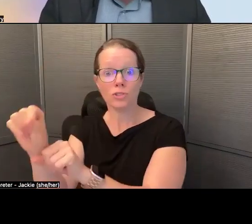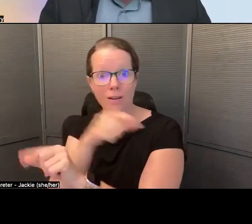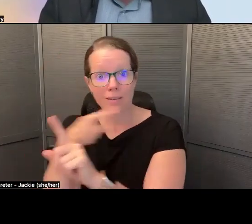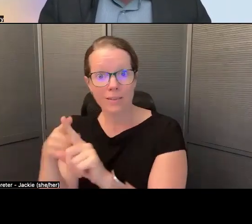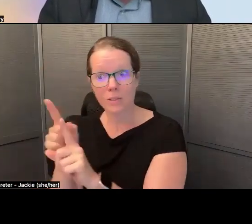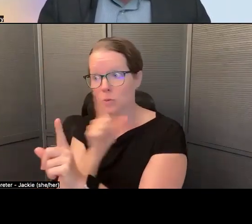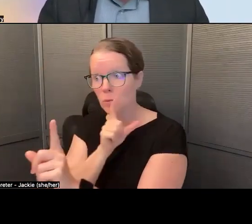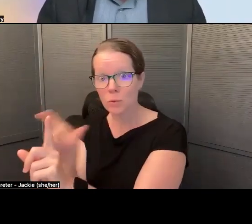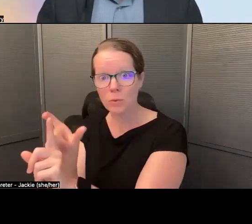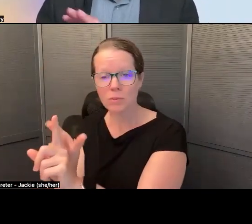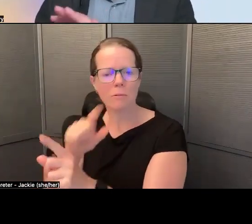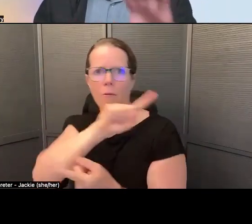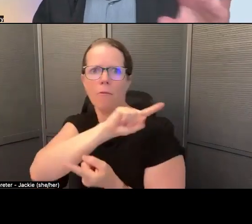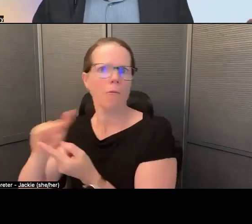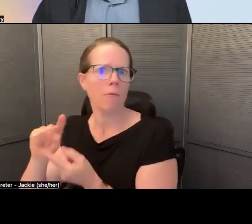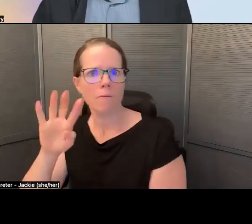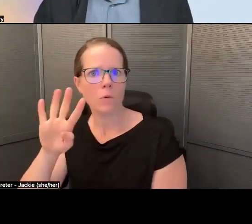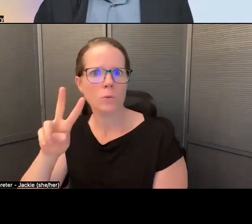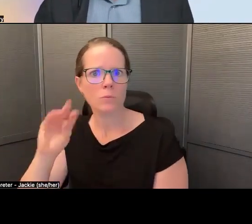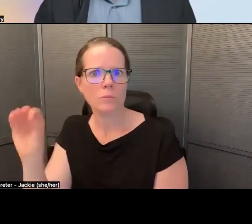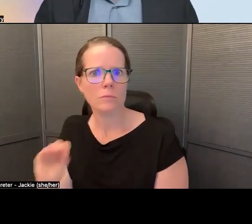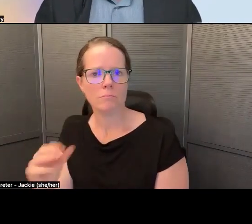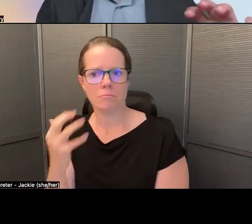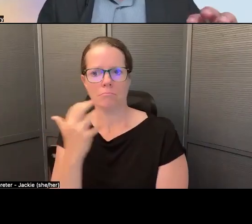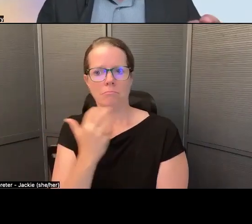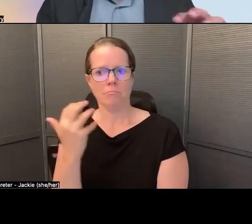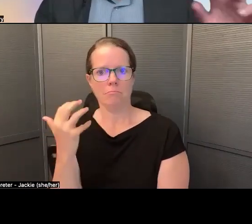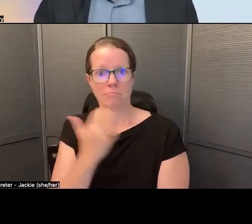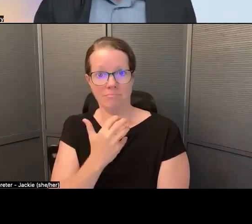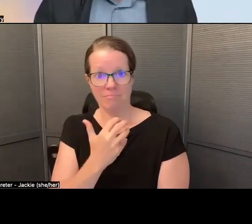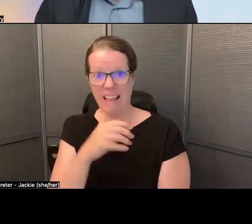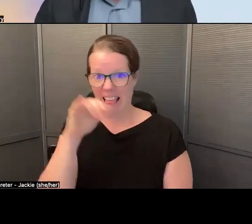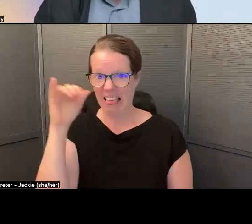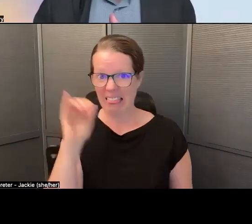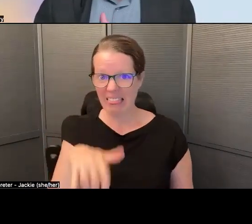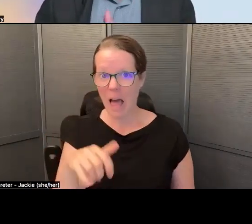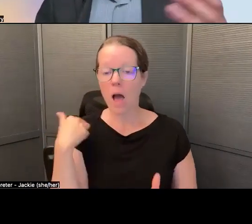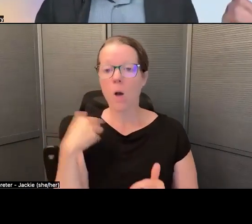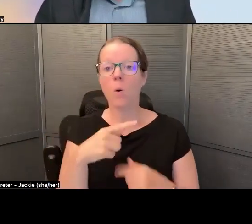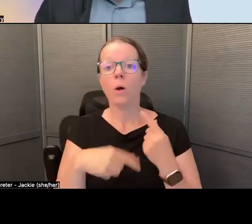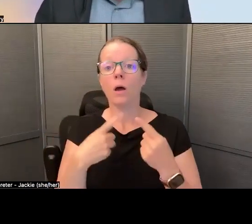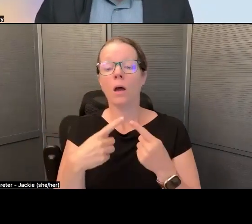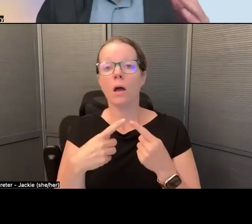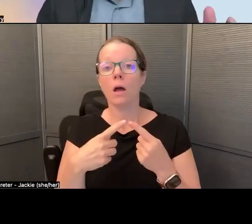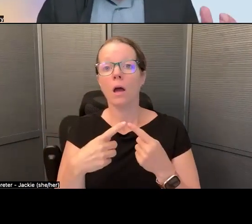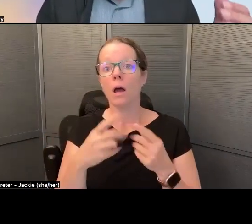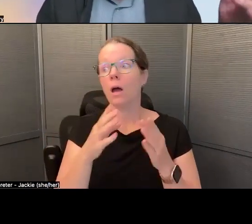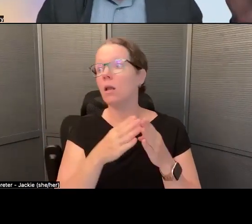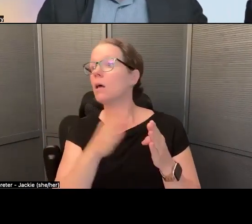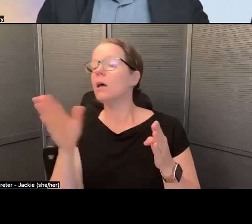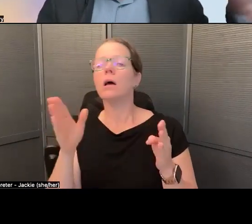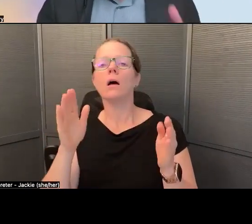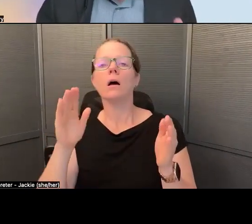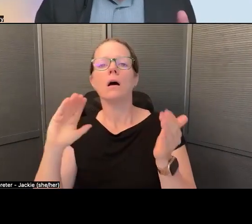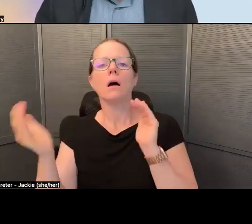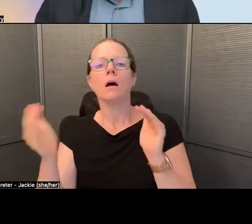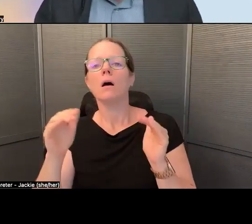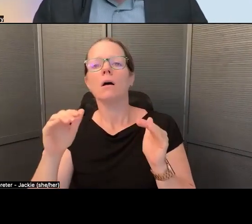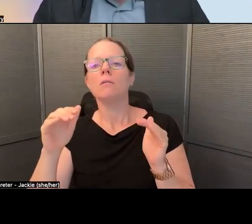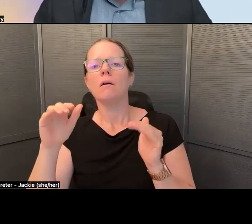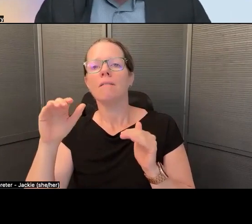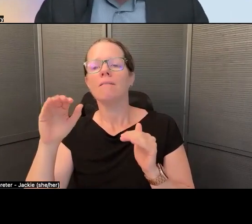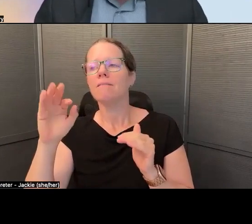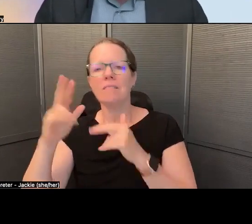42%. And this generally holds up when comparing to the counterfactual of the rest of the facilities, how things looked.